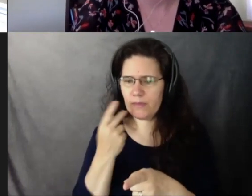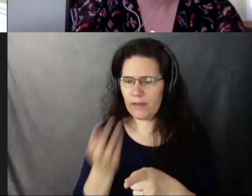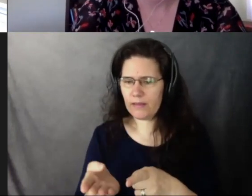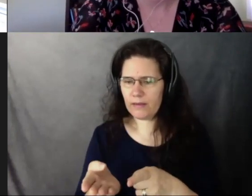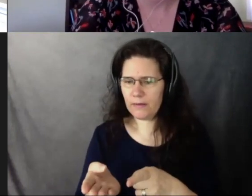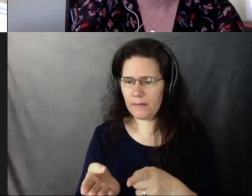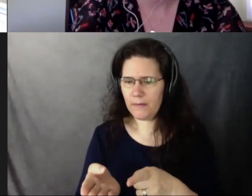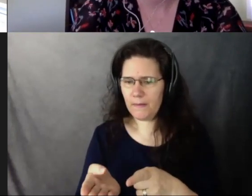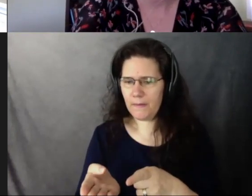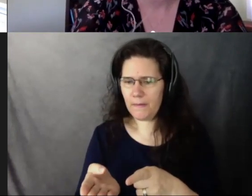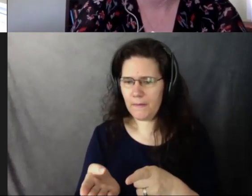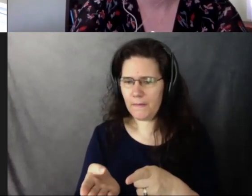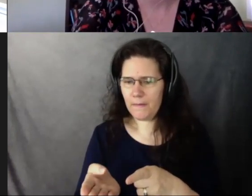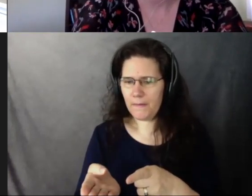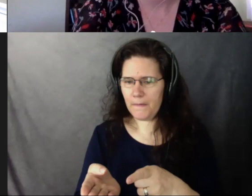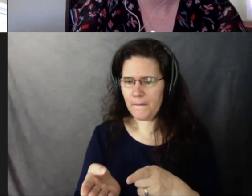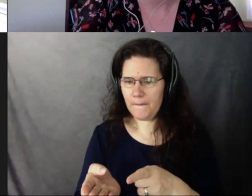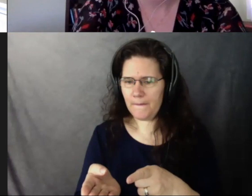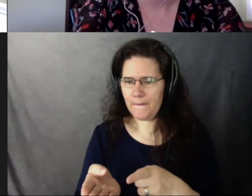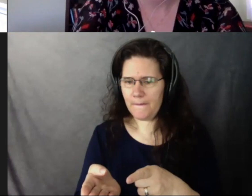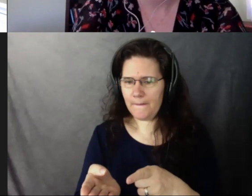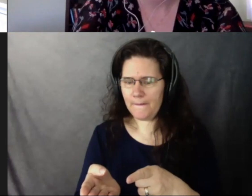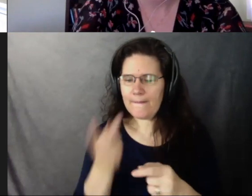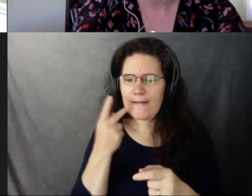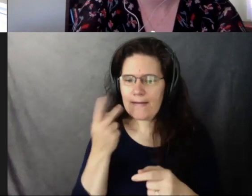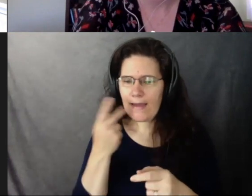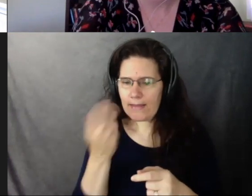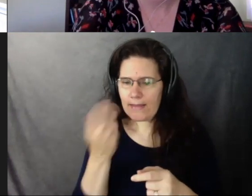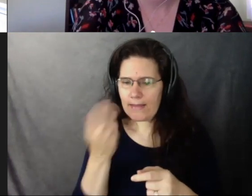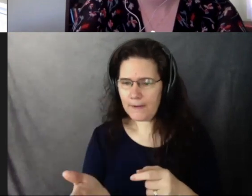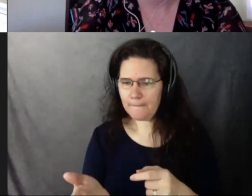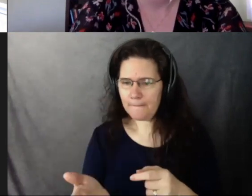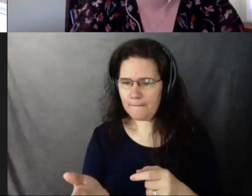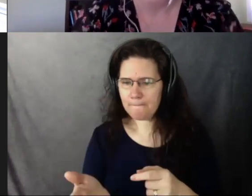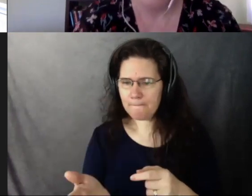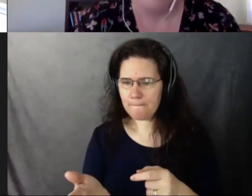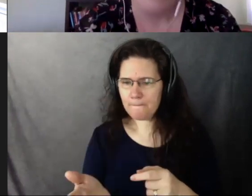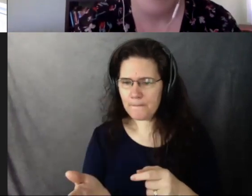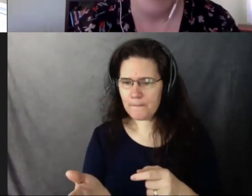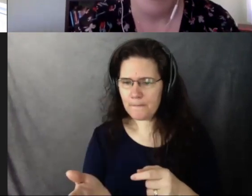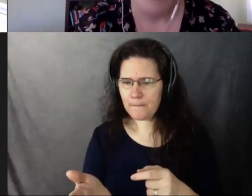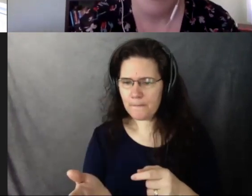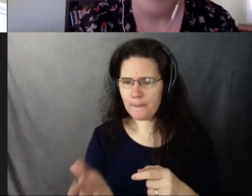on, or what they think the law is lacking, so that you know